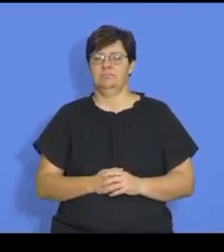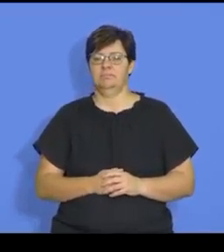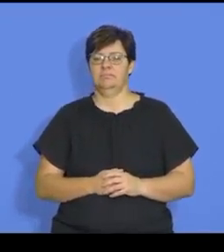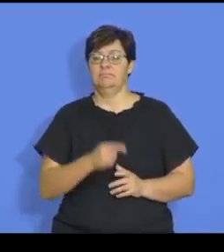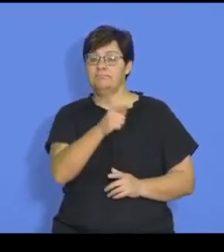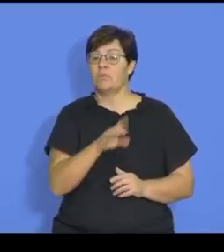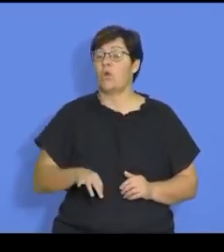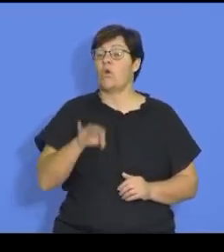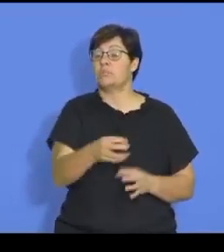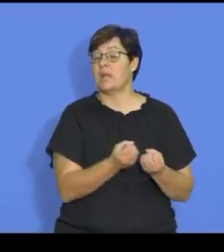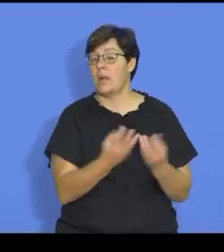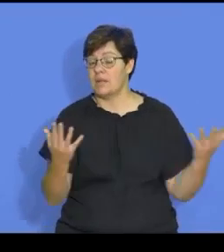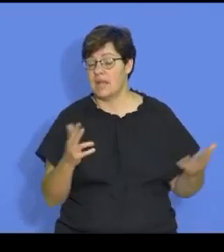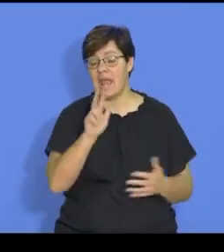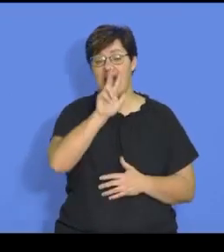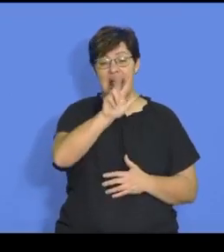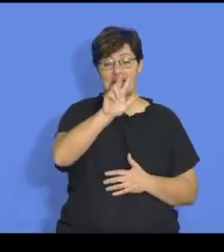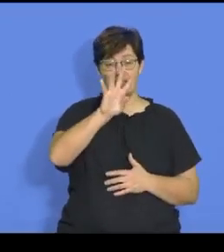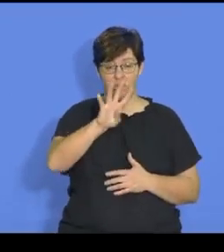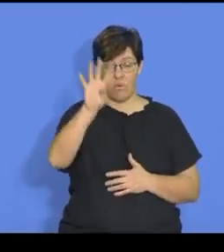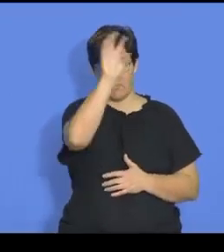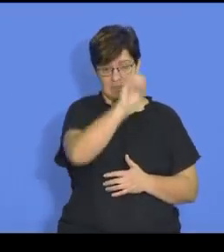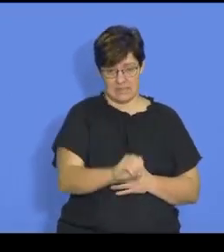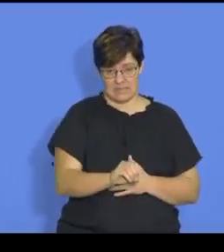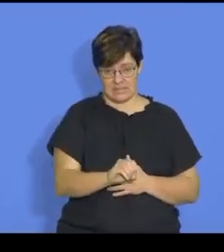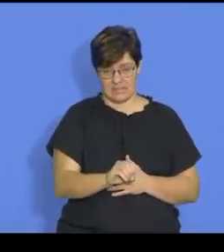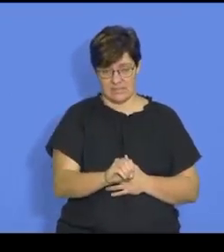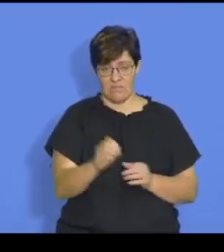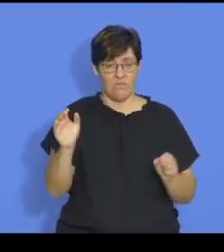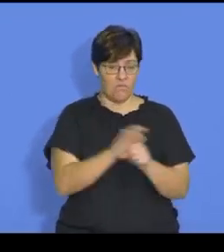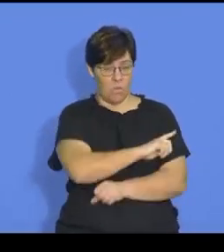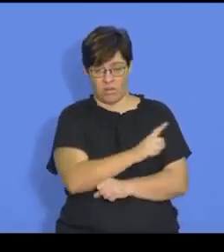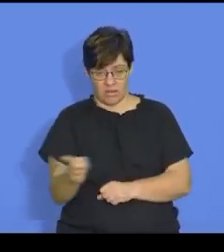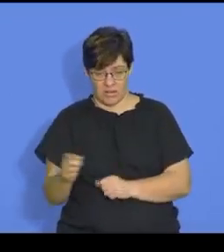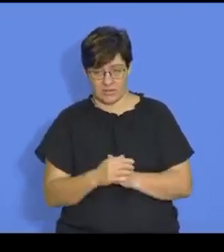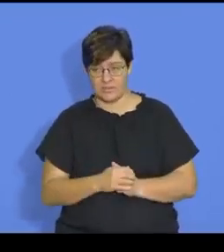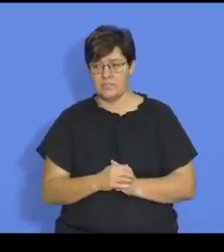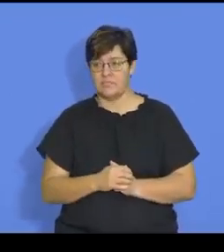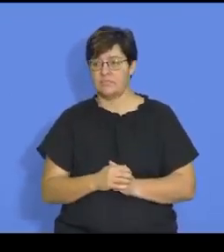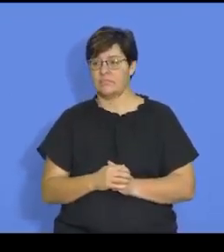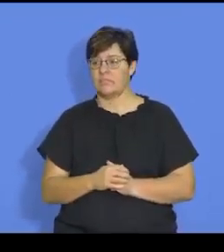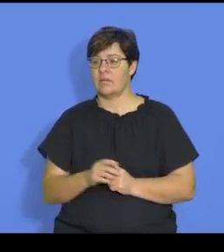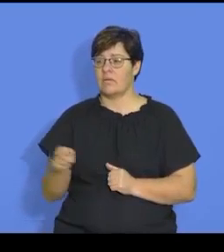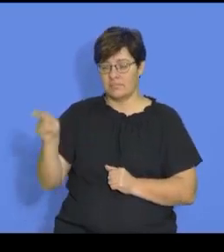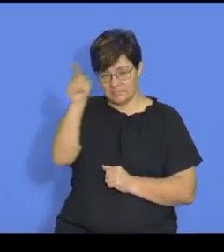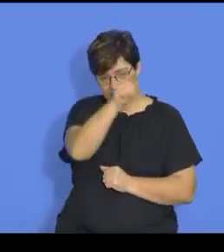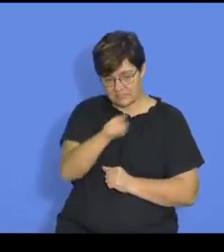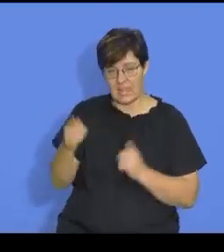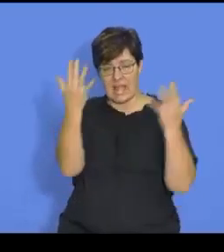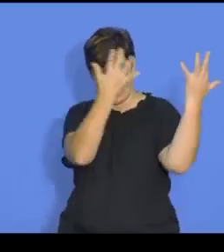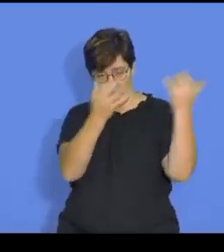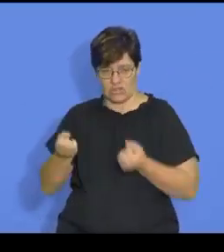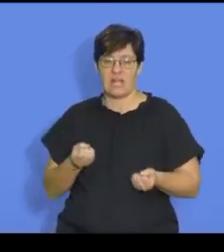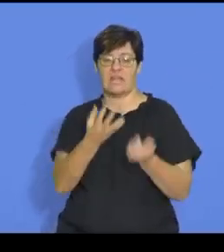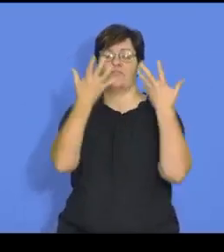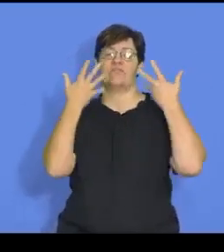Right, and remember, Craig contributed 84% of the capital. So you've answered the question by